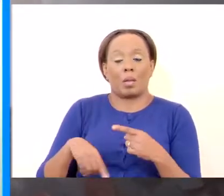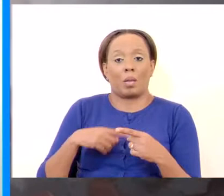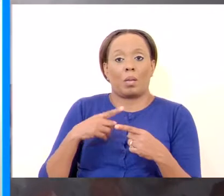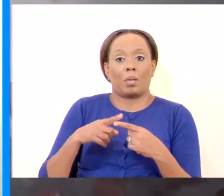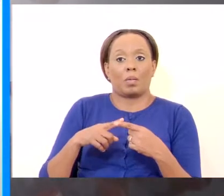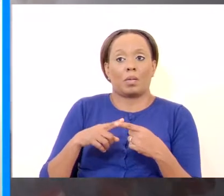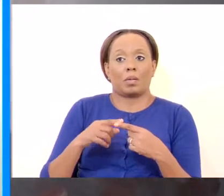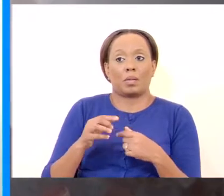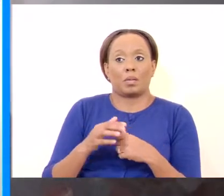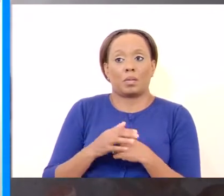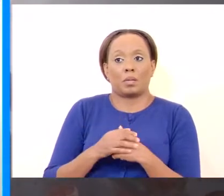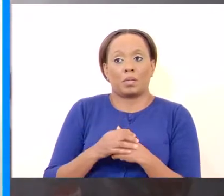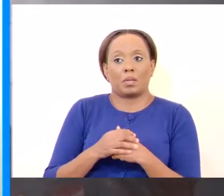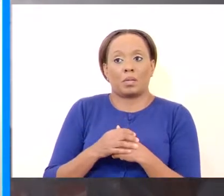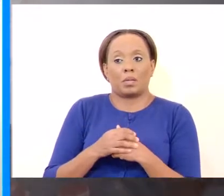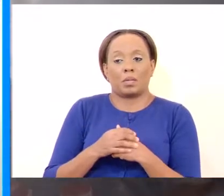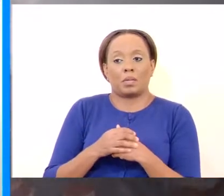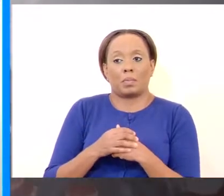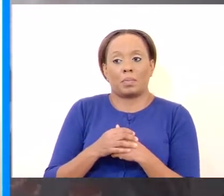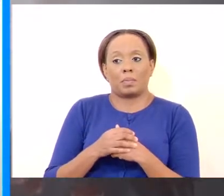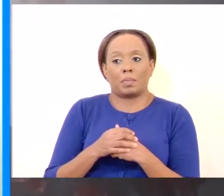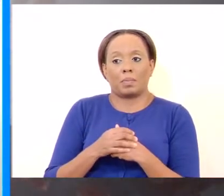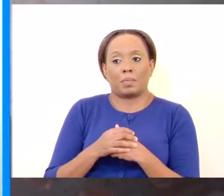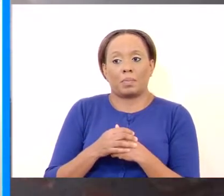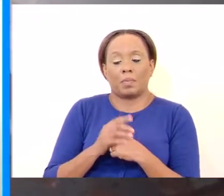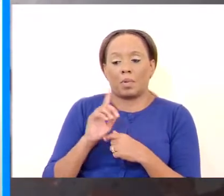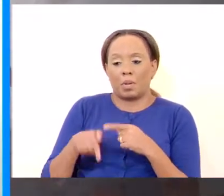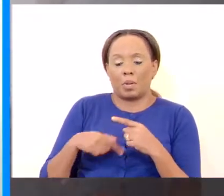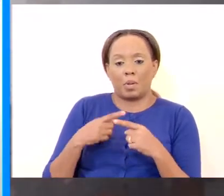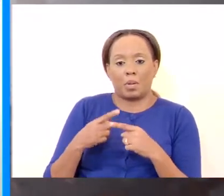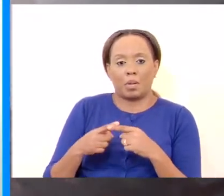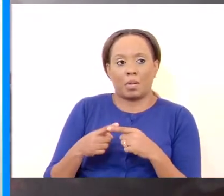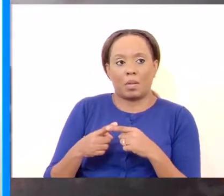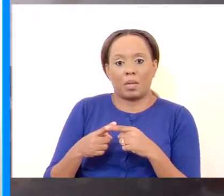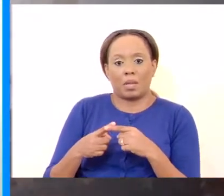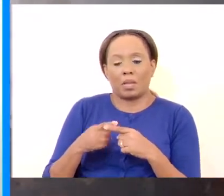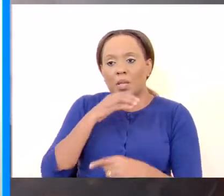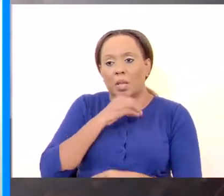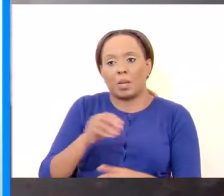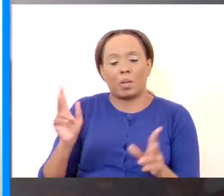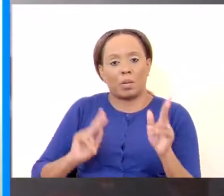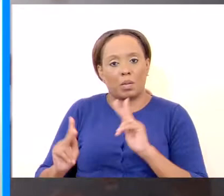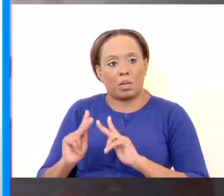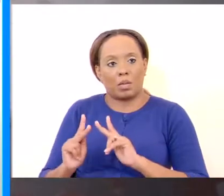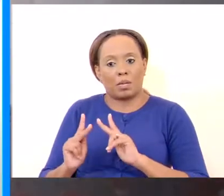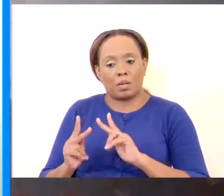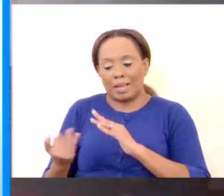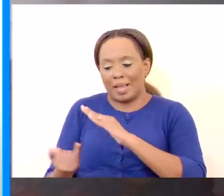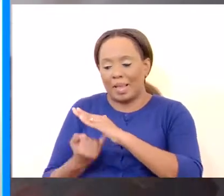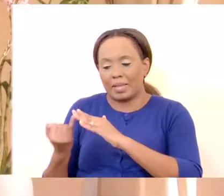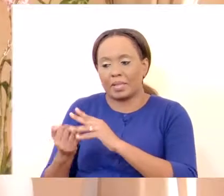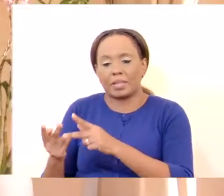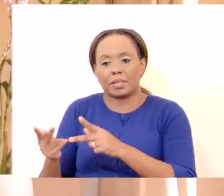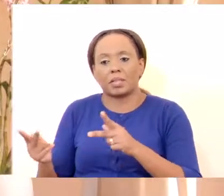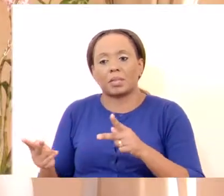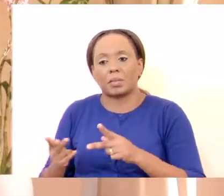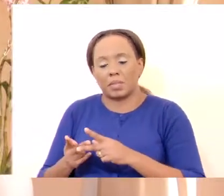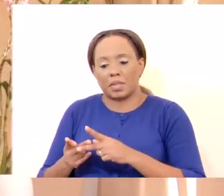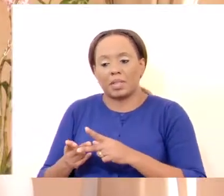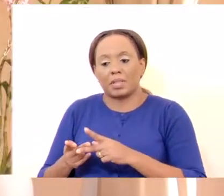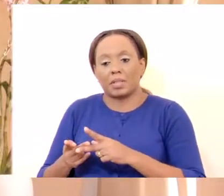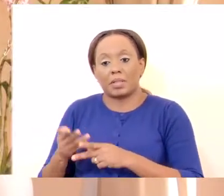be on the list as well for the vaccine, given the rampant spread of it at the facility. In due course,